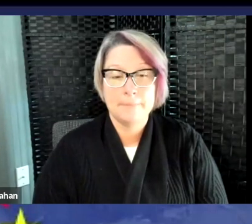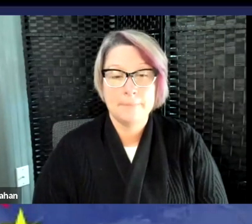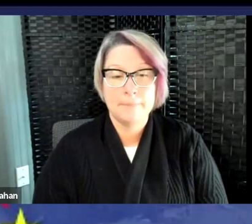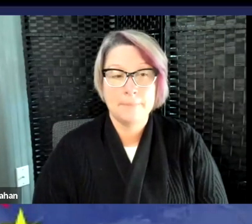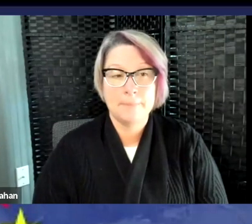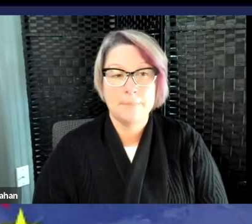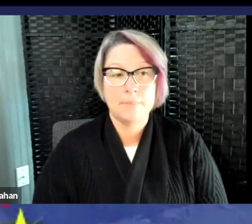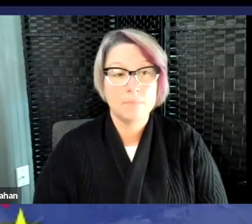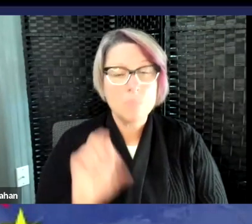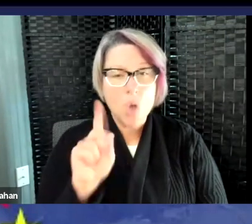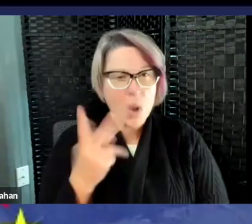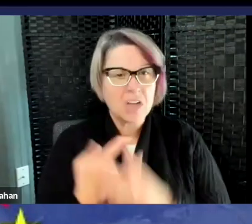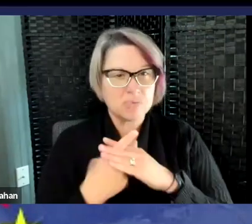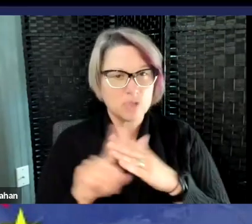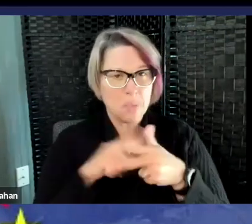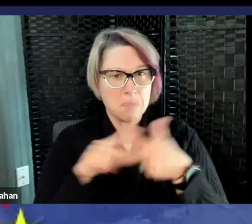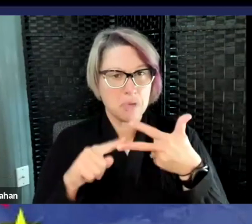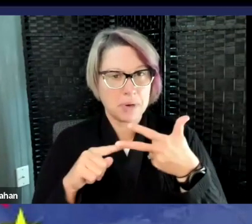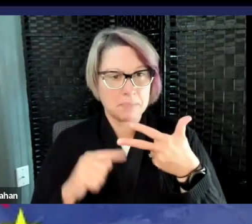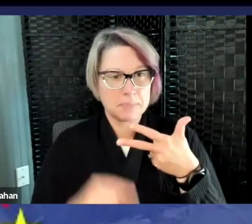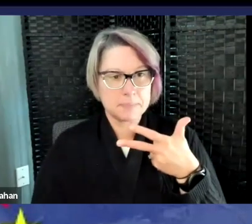let's just start with those three.